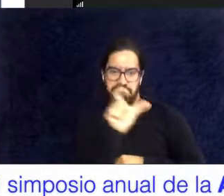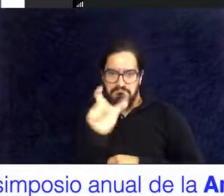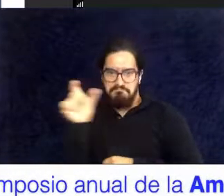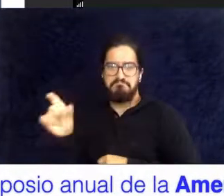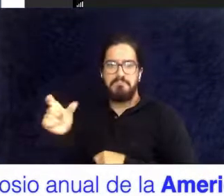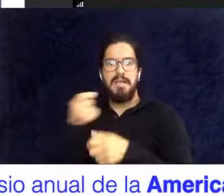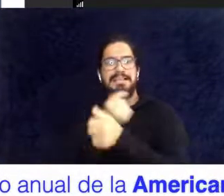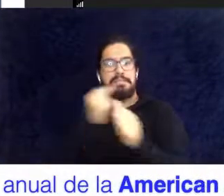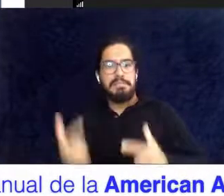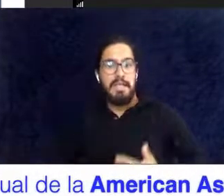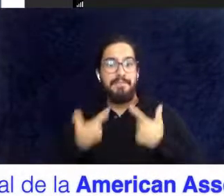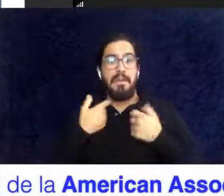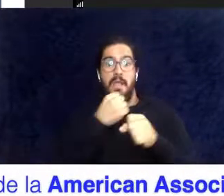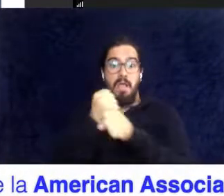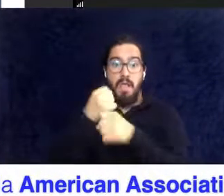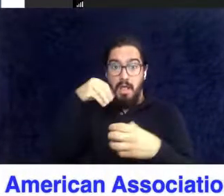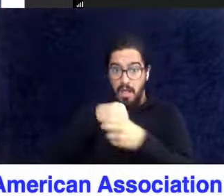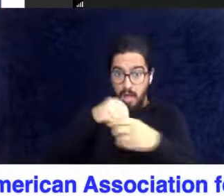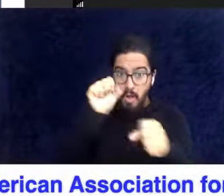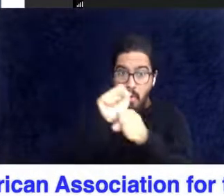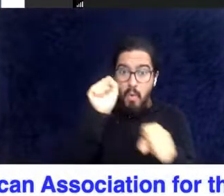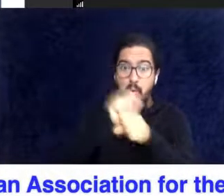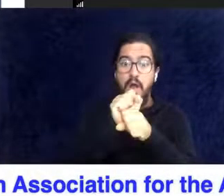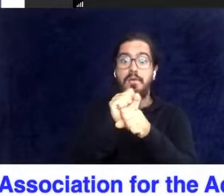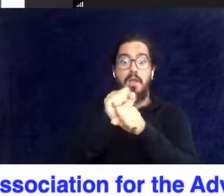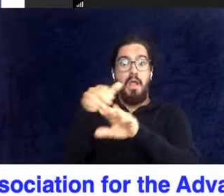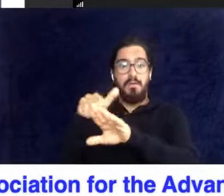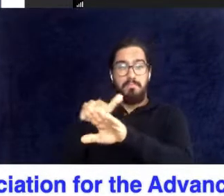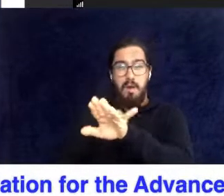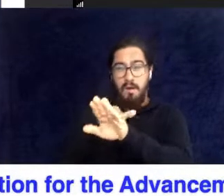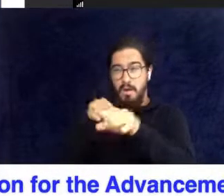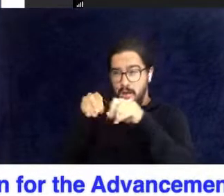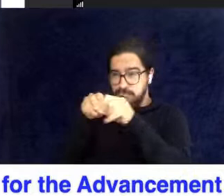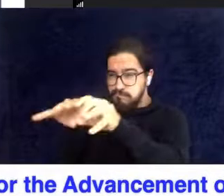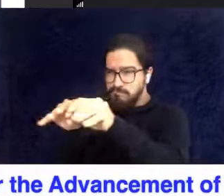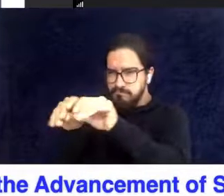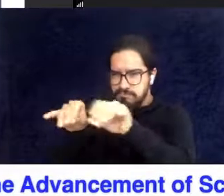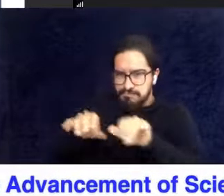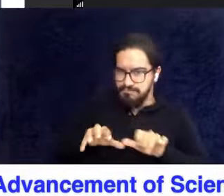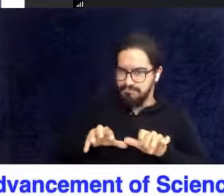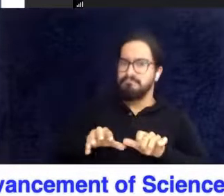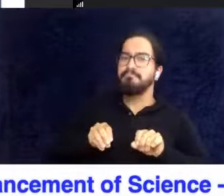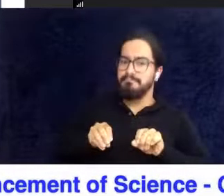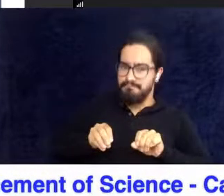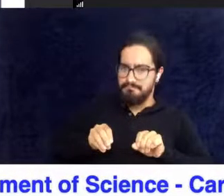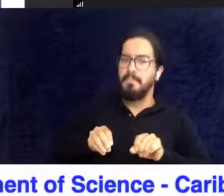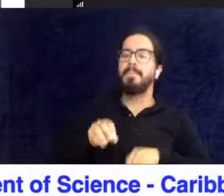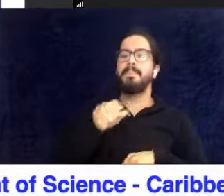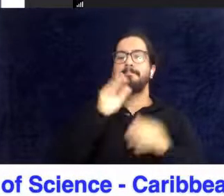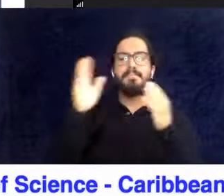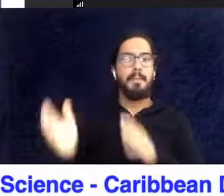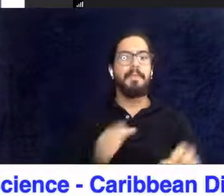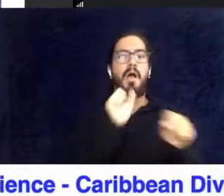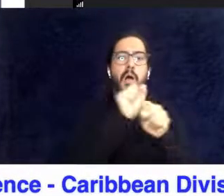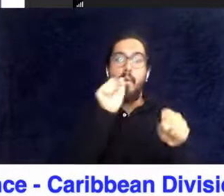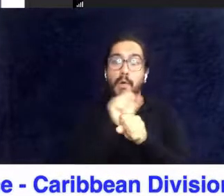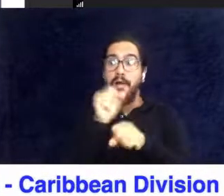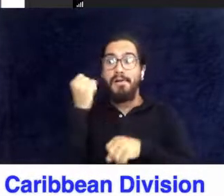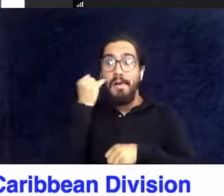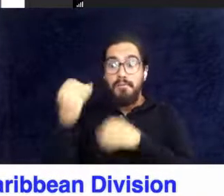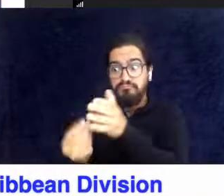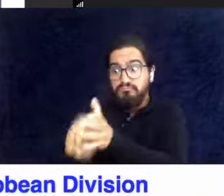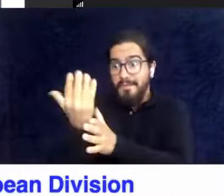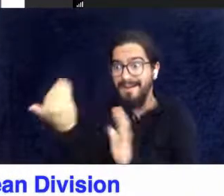slowing spread, ranging from reorganization of health services and planning workforce surges to detecting